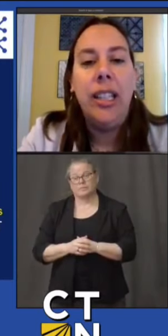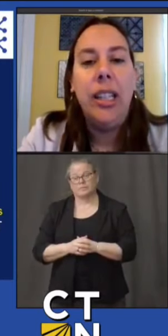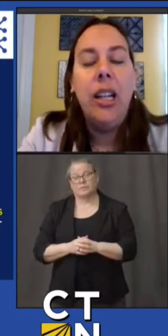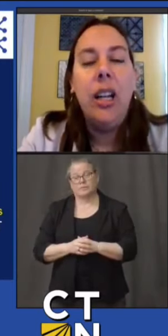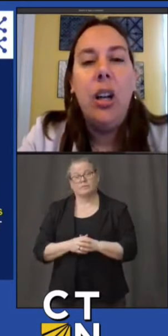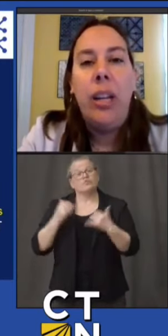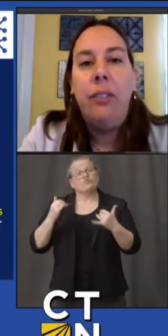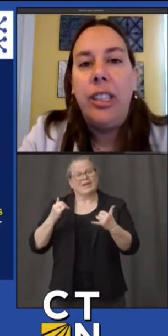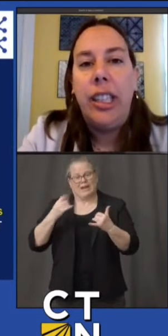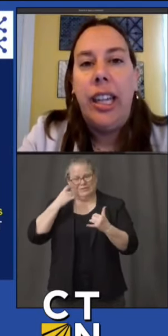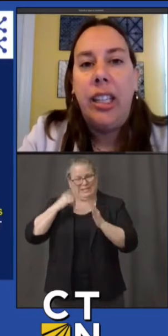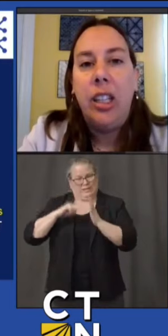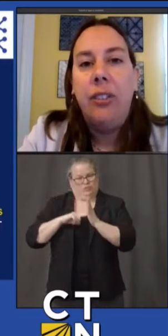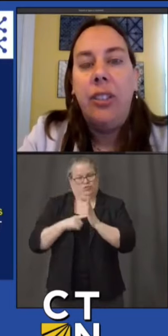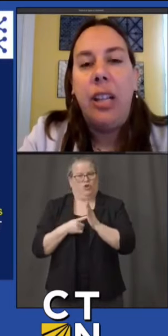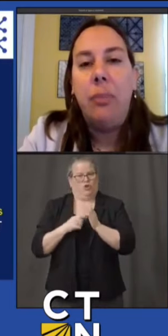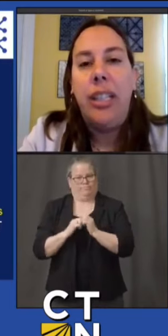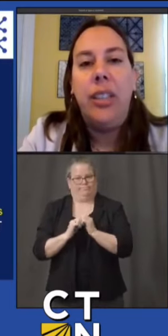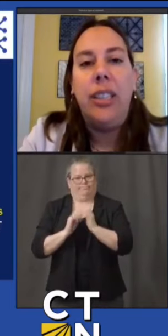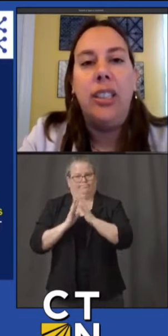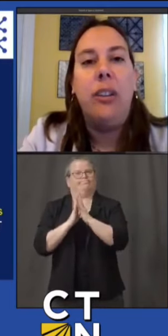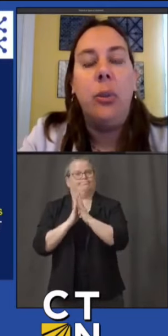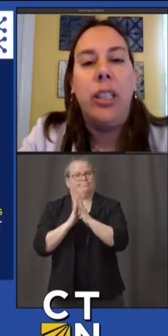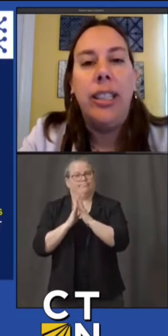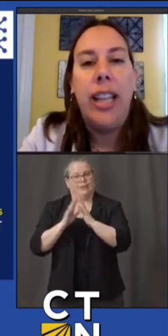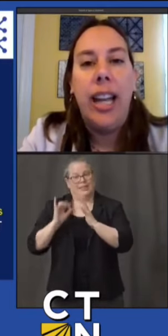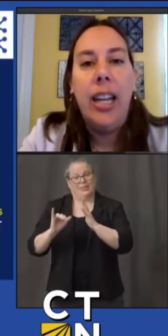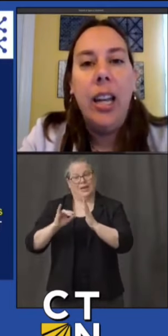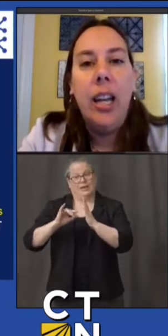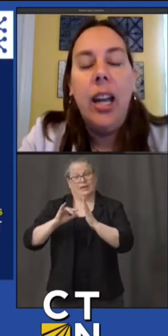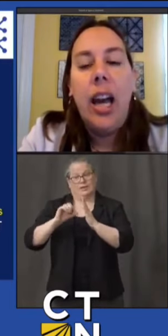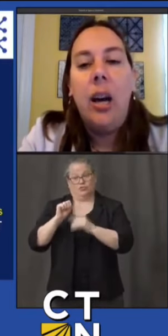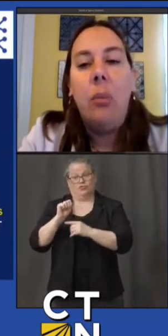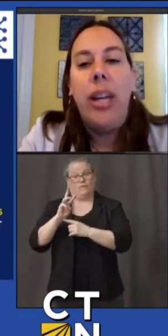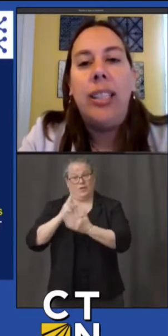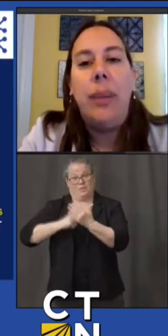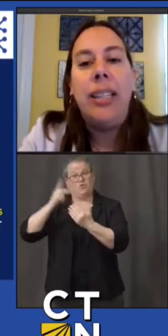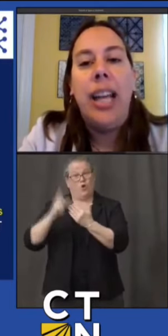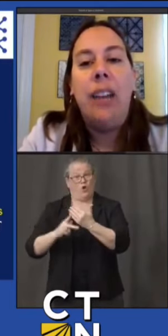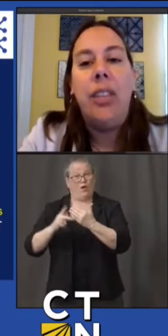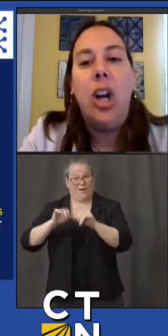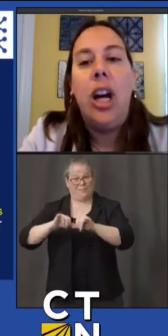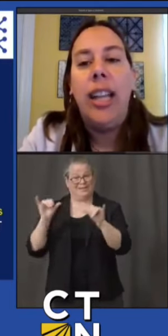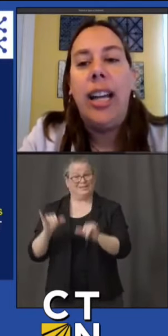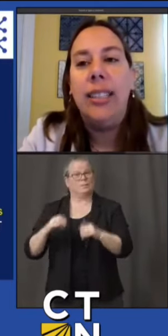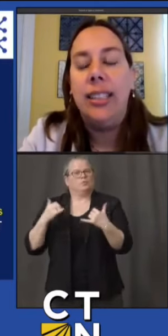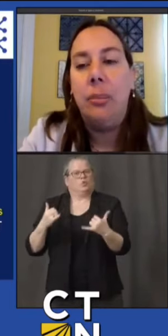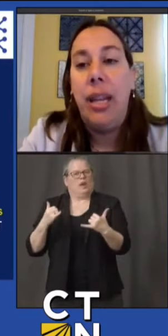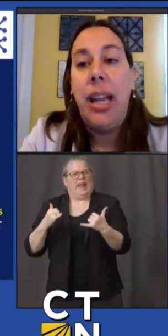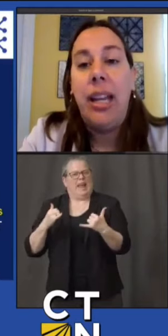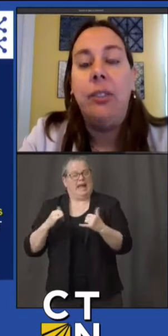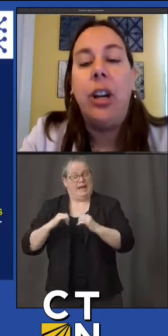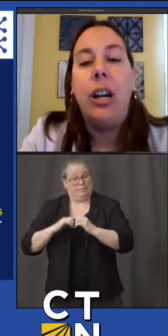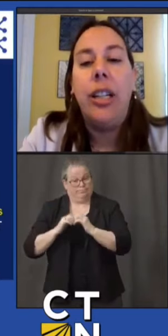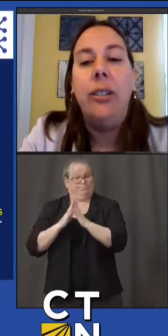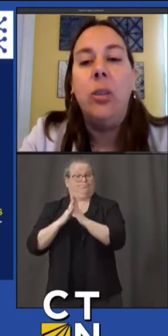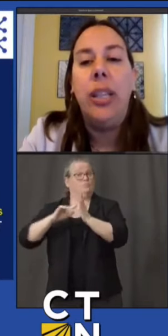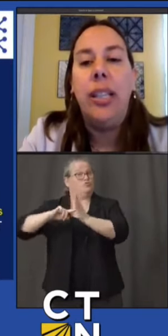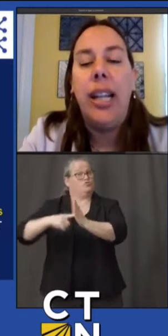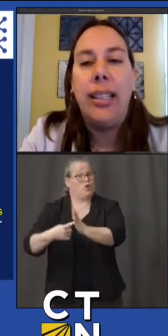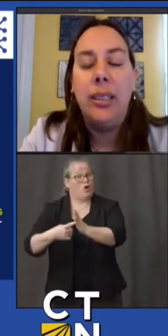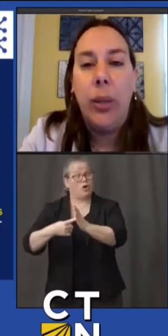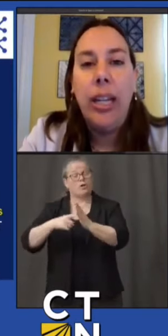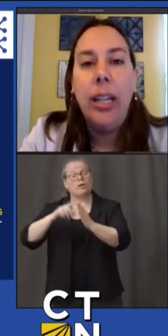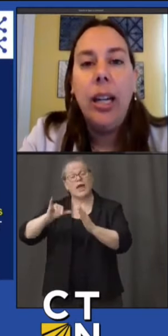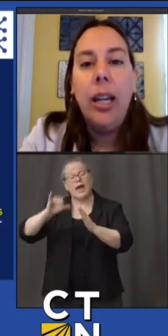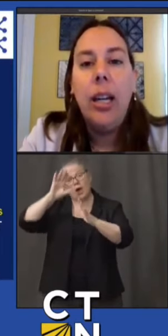implementation. We officially kicked off development of this software today. We expect to have the contact system in hand for our use within the